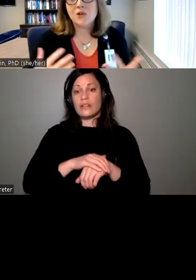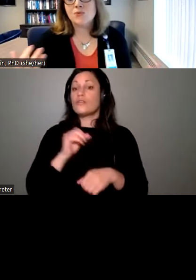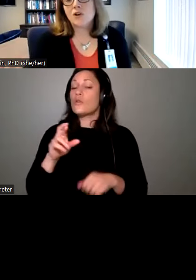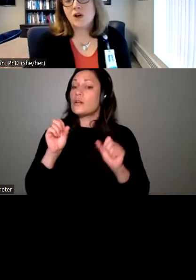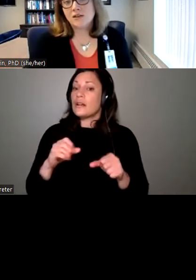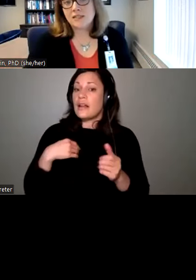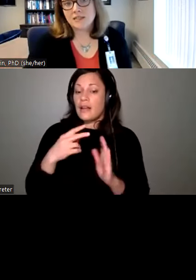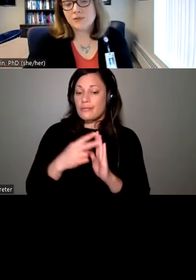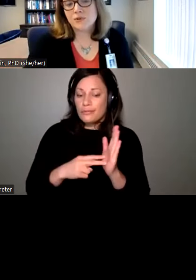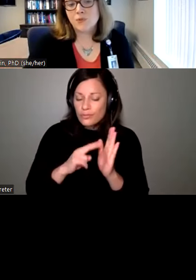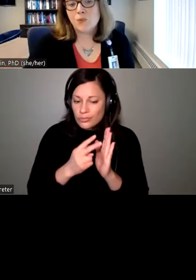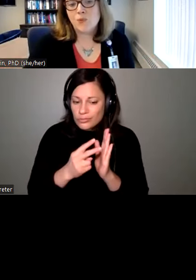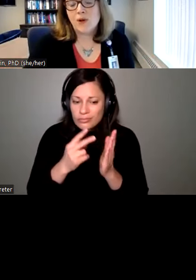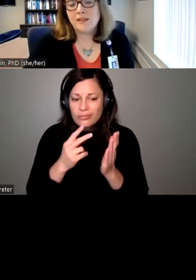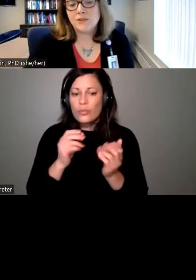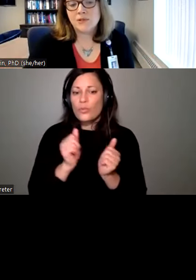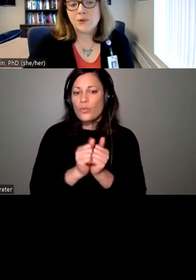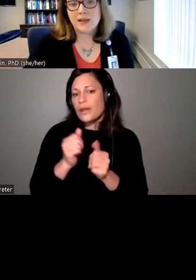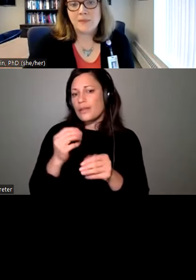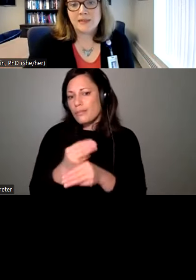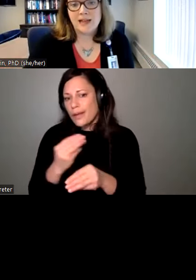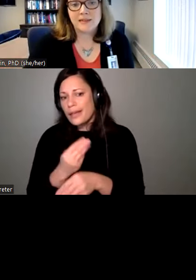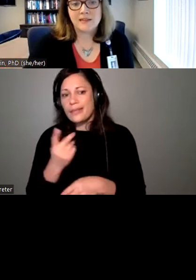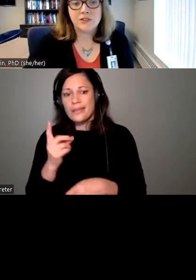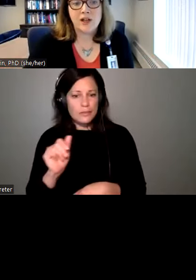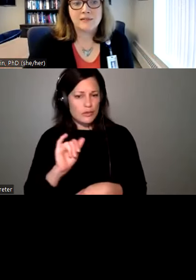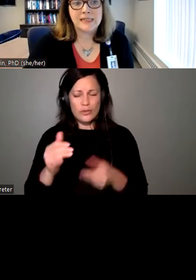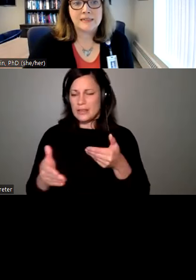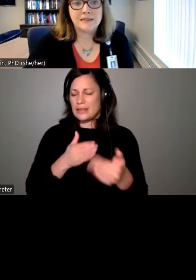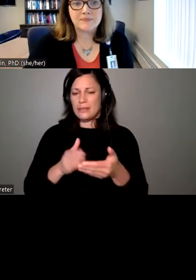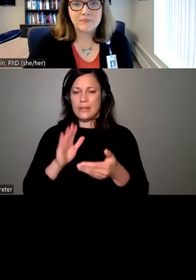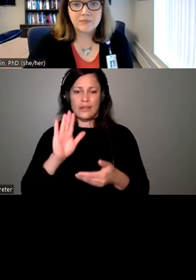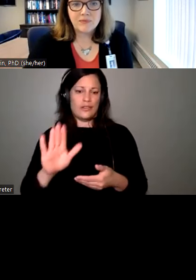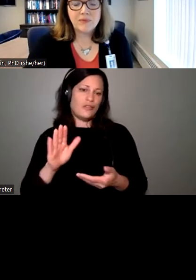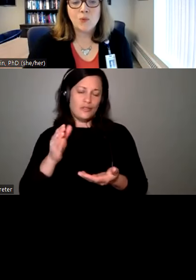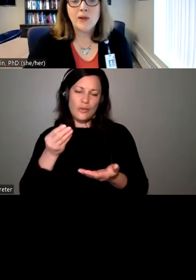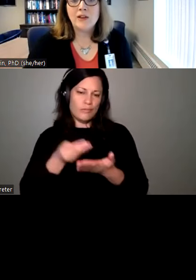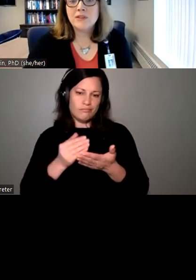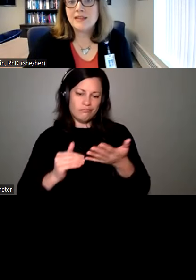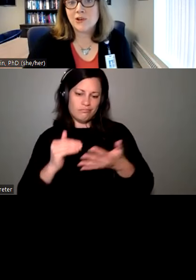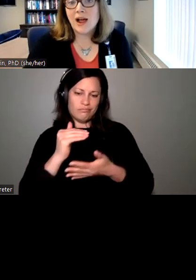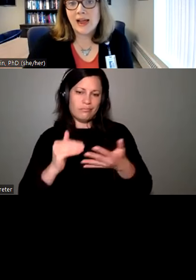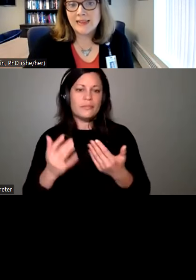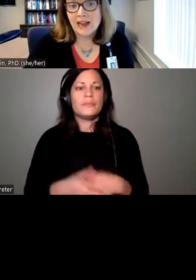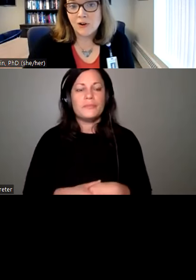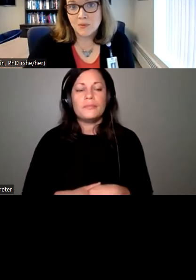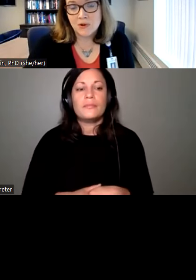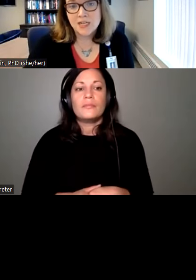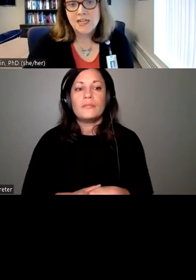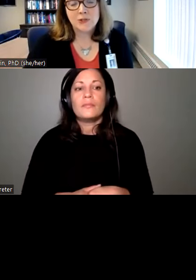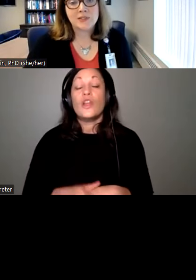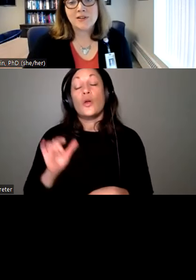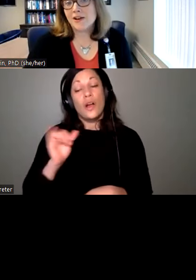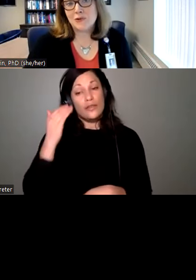disabilities, regardless of sort of what the socioeconomic status of the child is. We know that these are highly